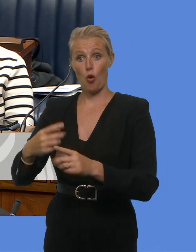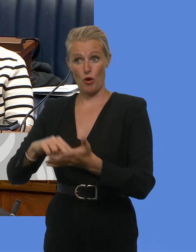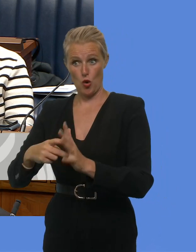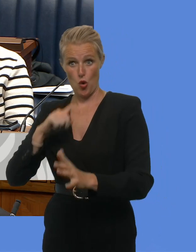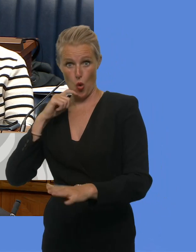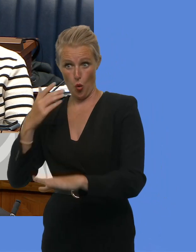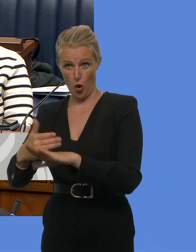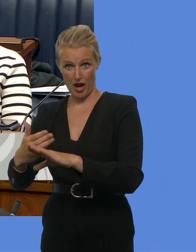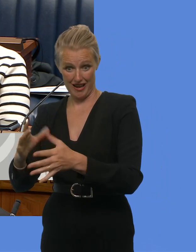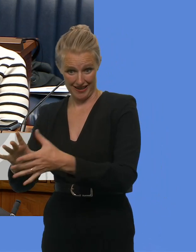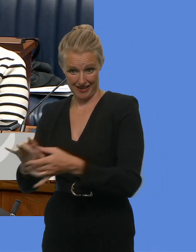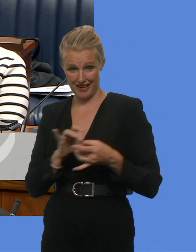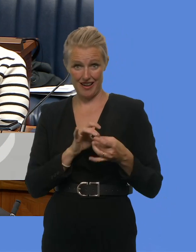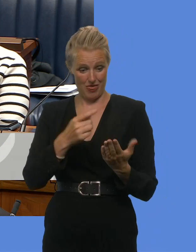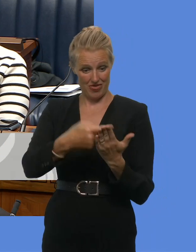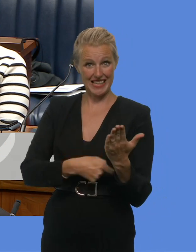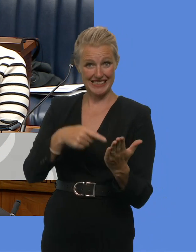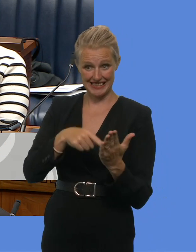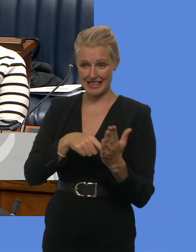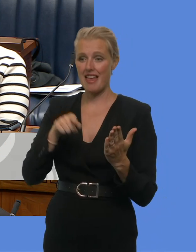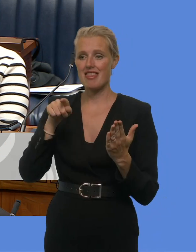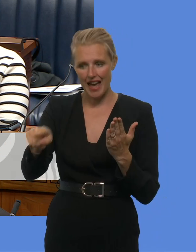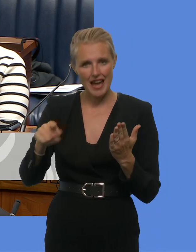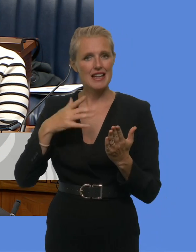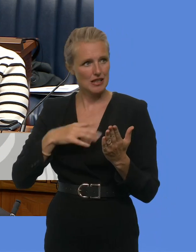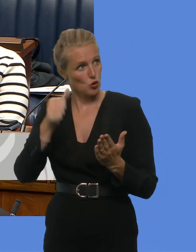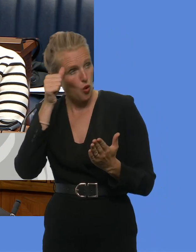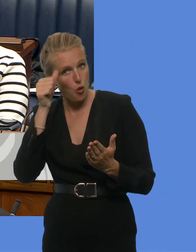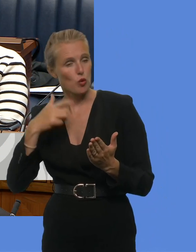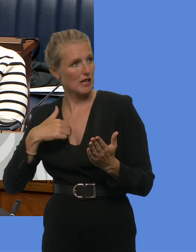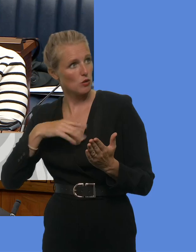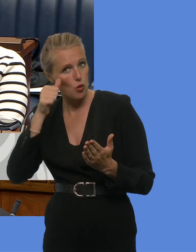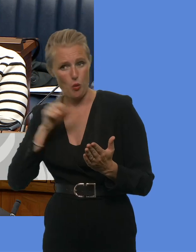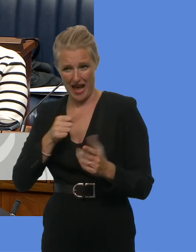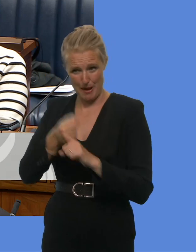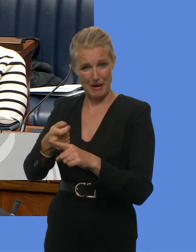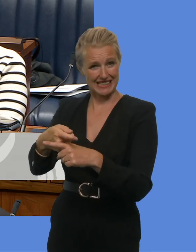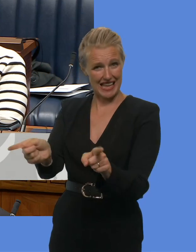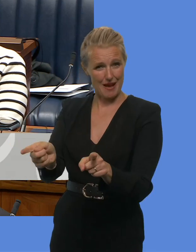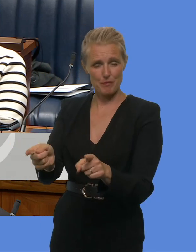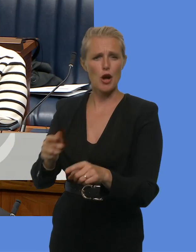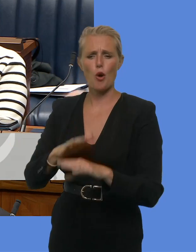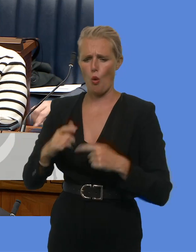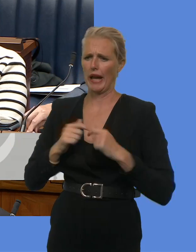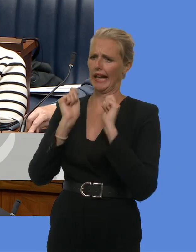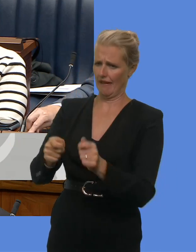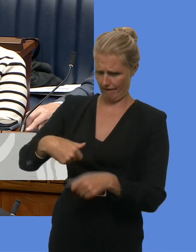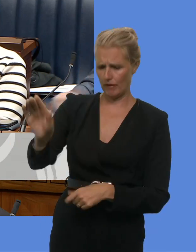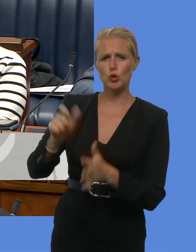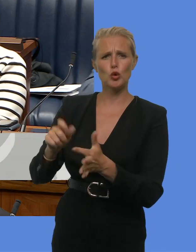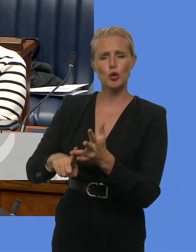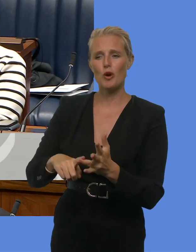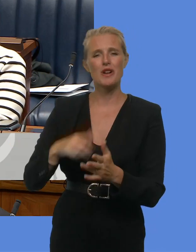be done with the consent of and with consultation with the people it most impacts, not something that is done onto them by the